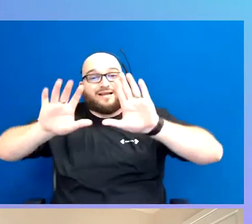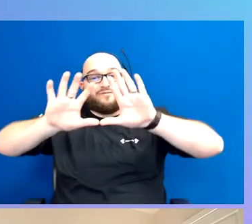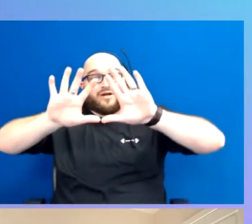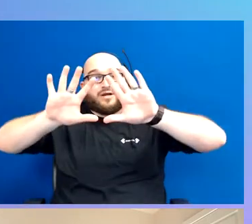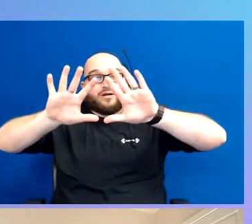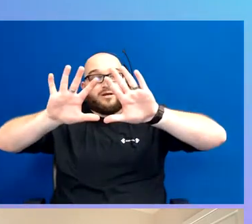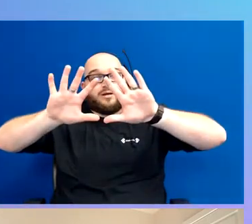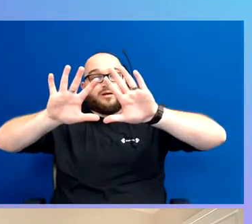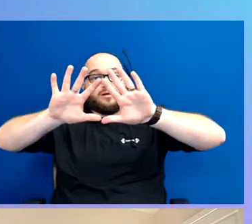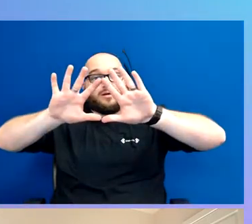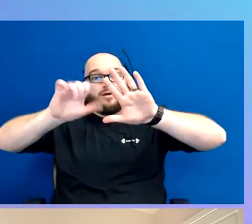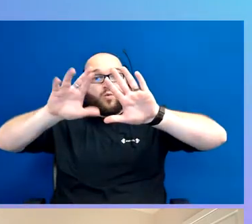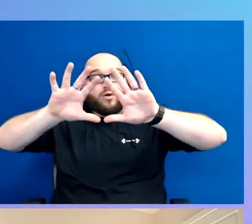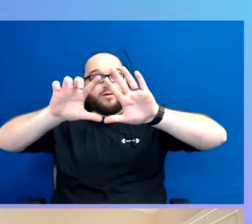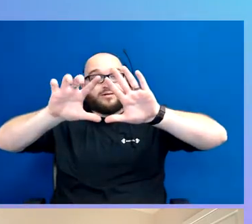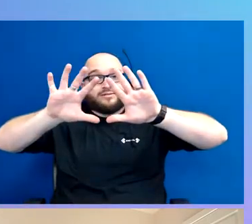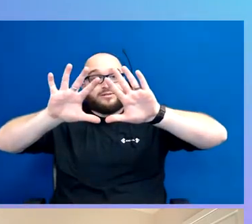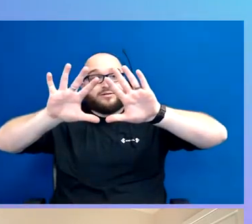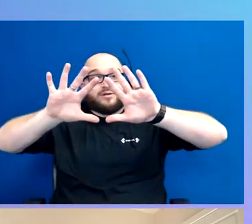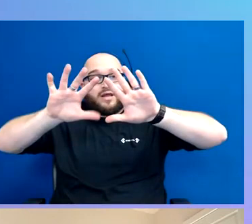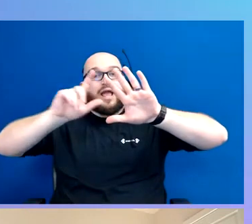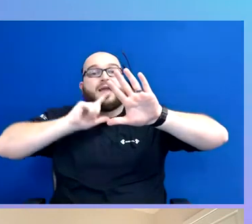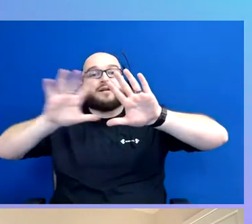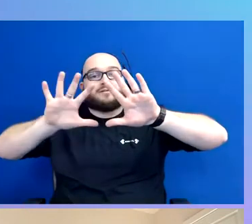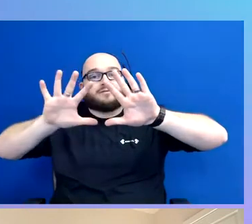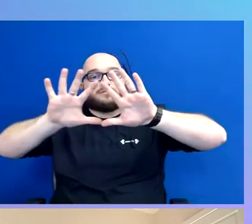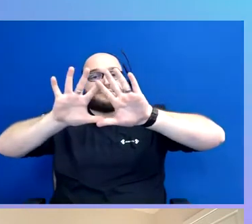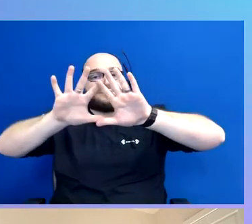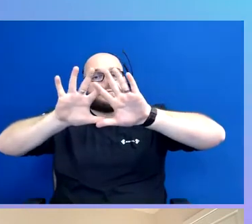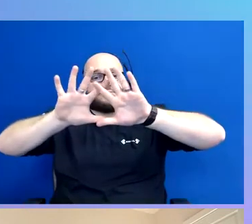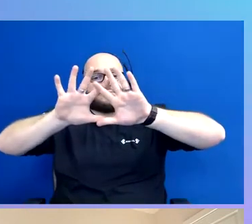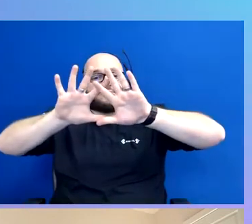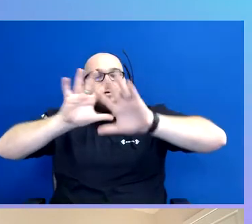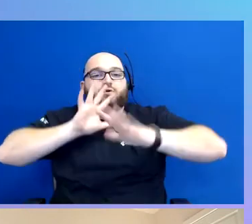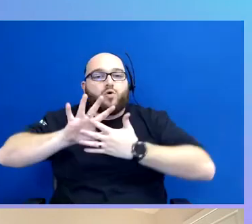size um, a minimum criteria.